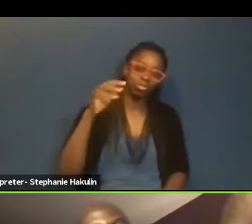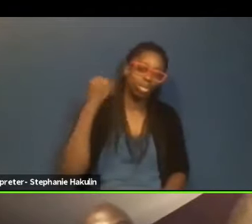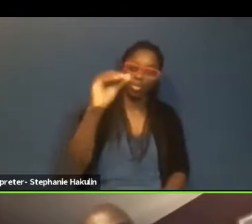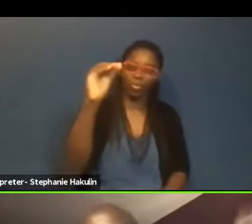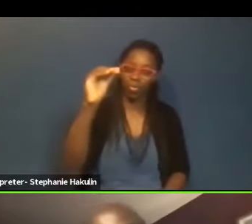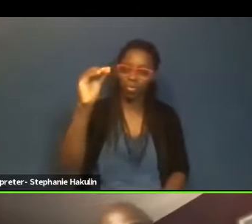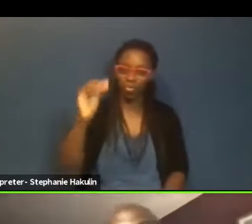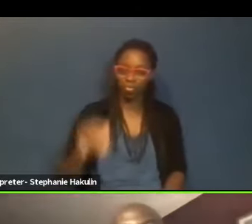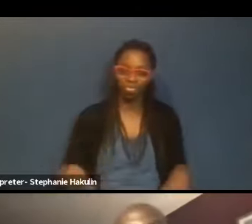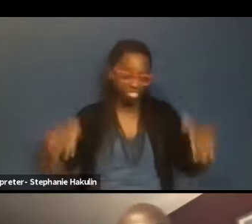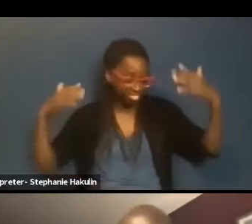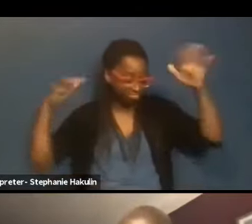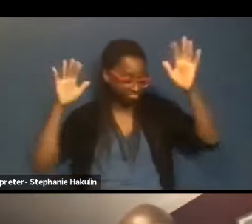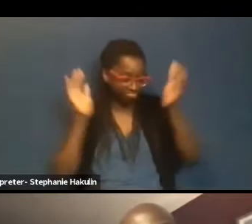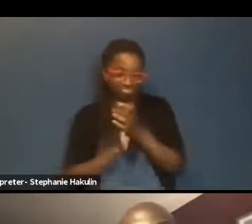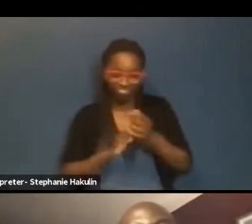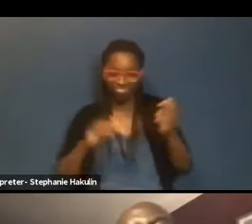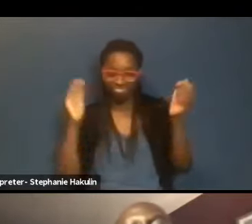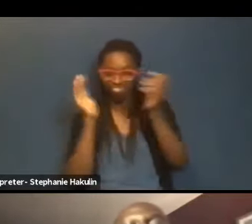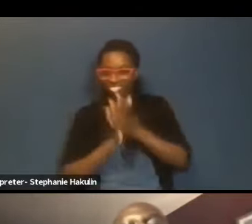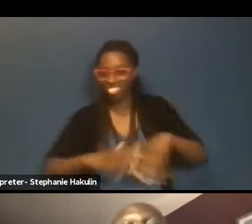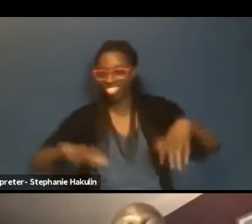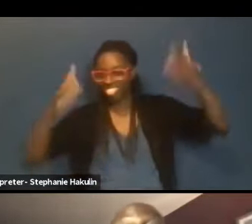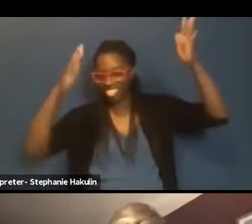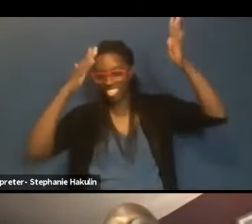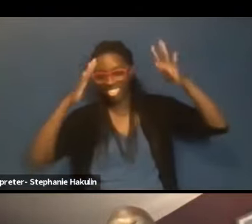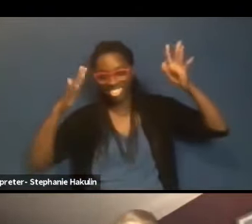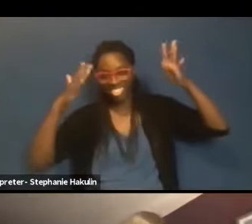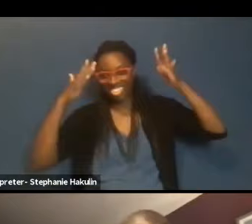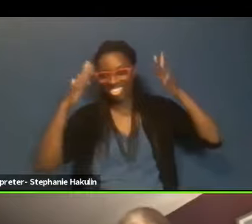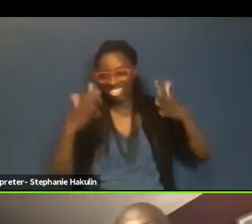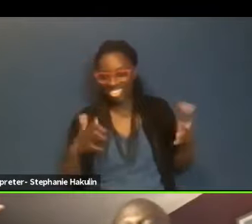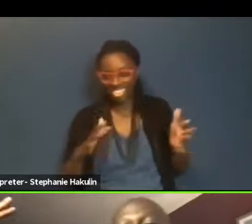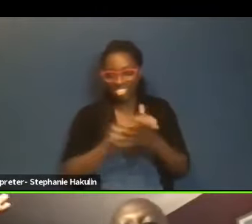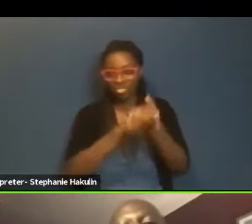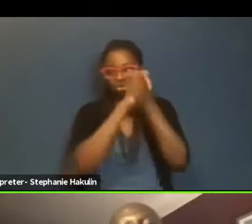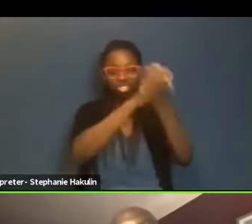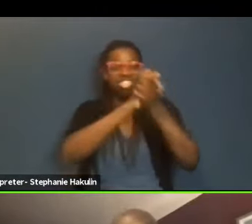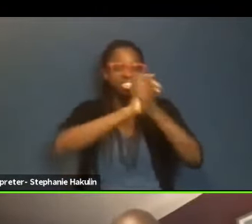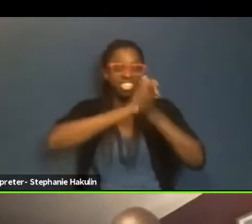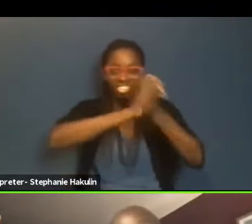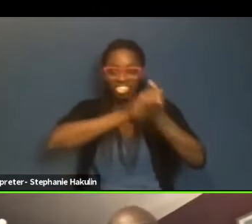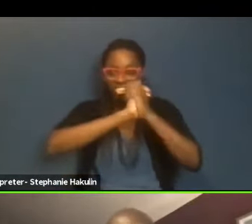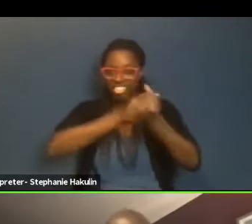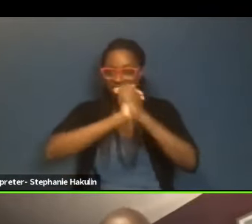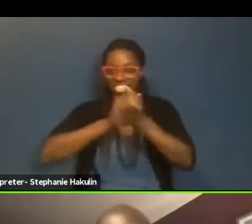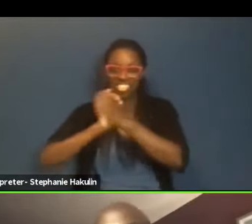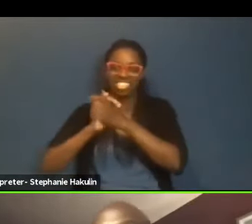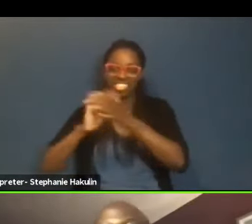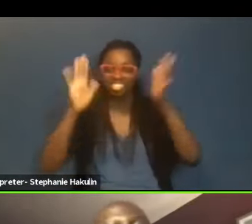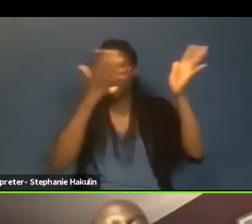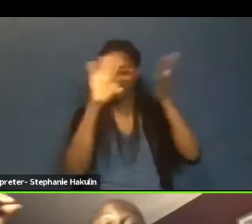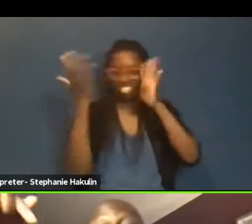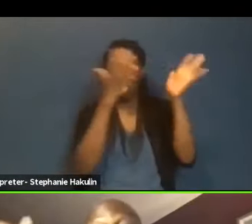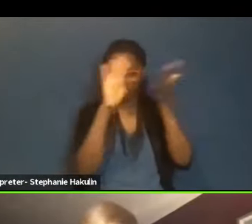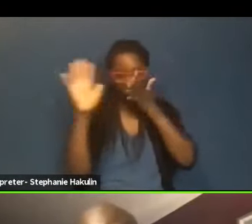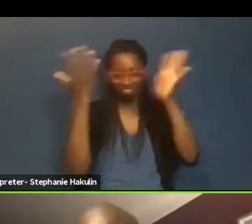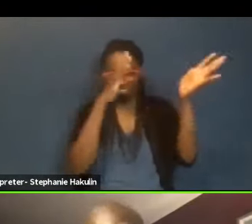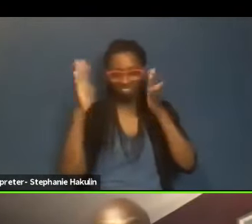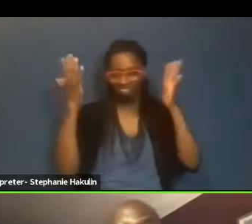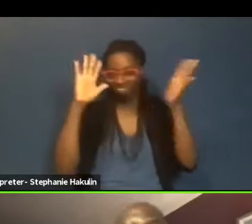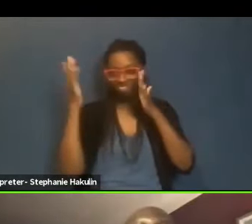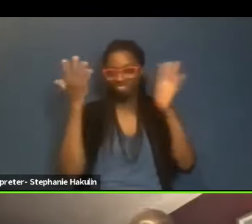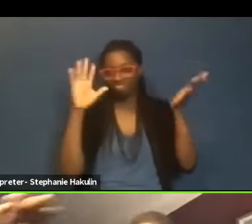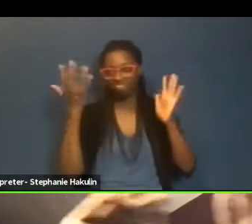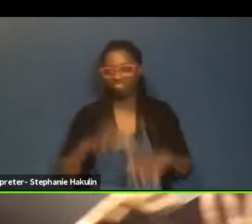Shout out. Go in. Congratulations. Much love to every single poet, not just on the